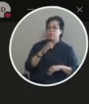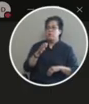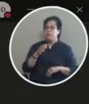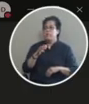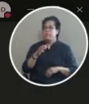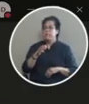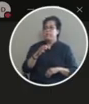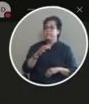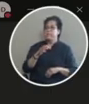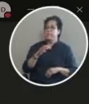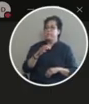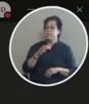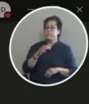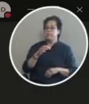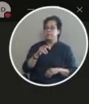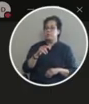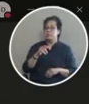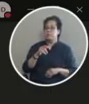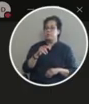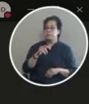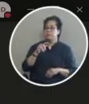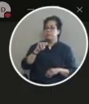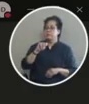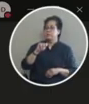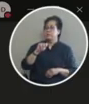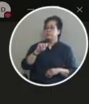City Manager, you have something to say?